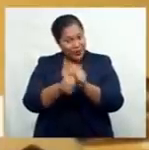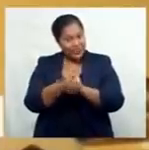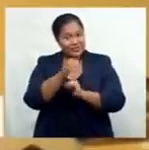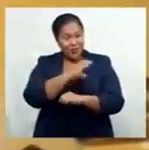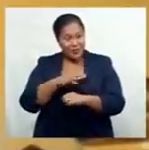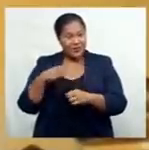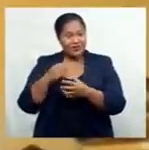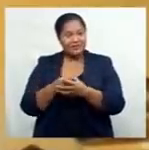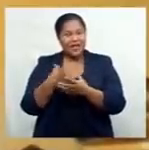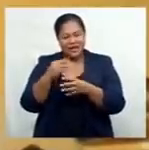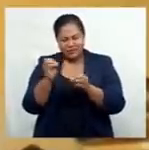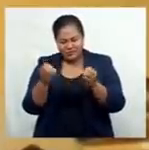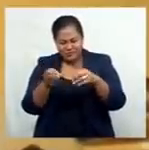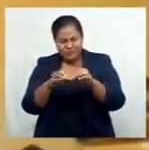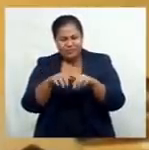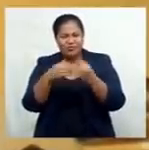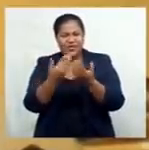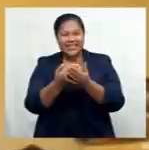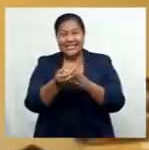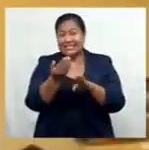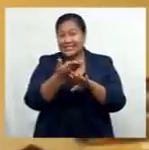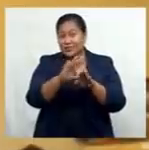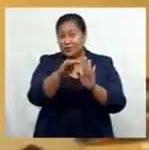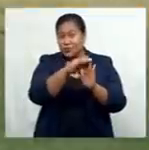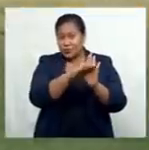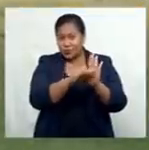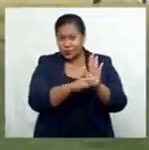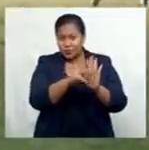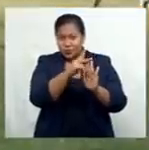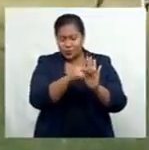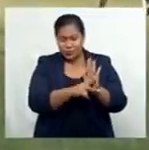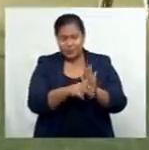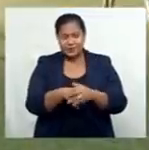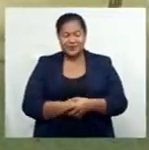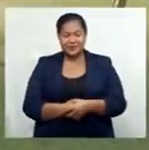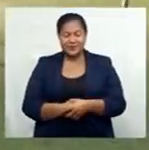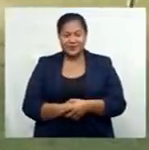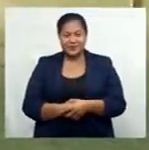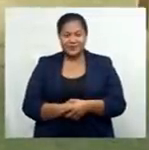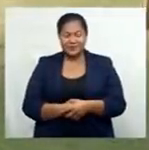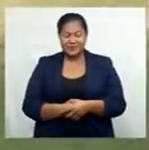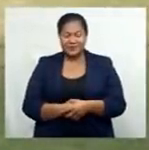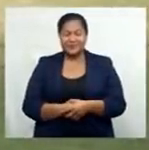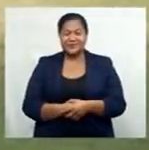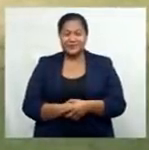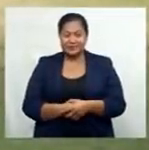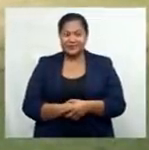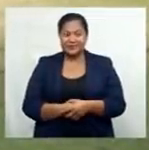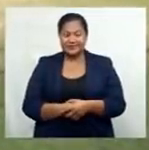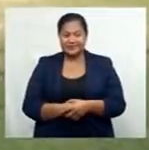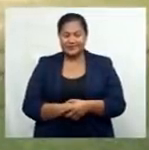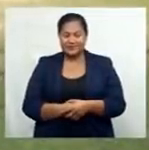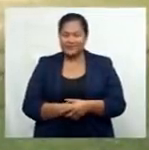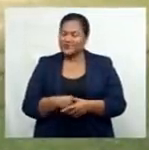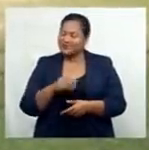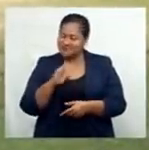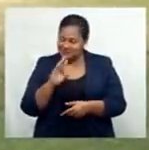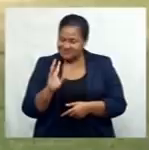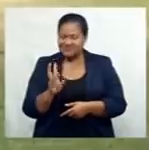have been putting together new protocols, and they are very